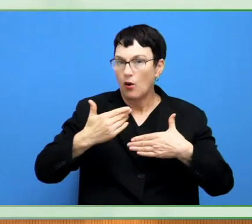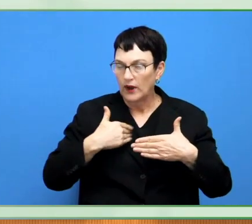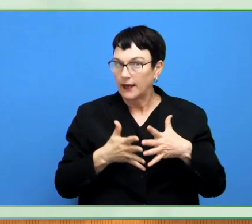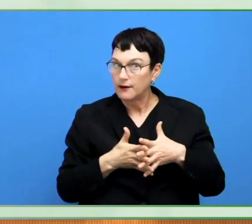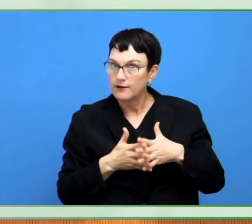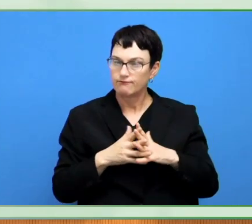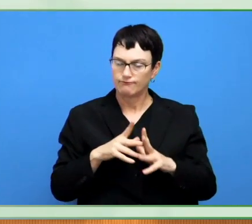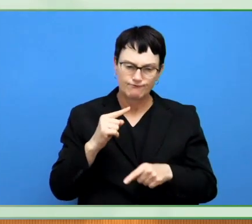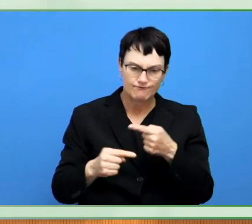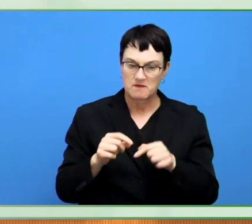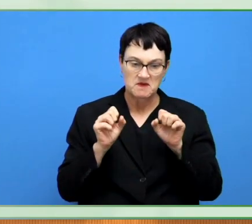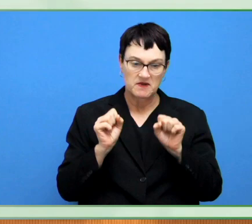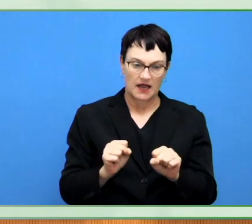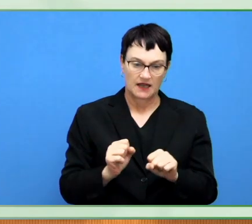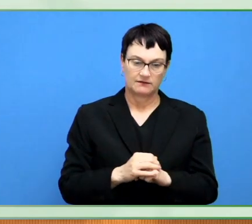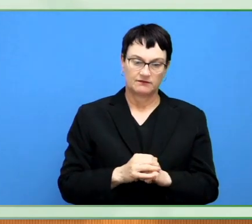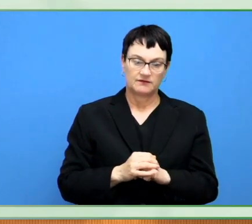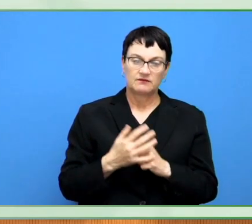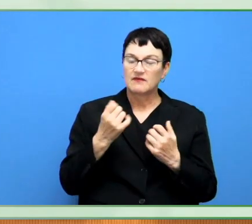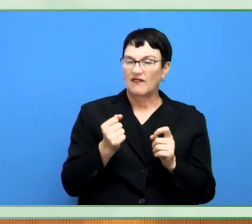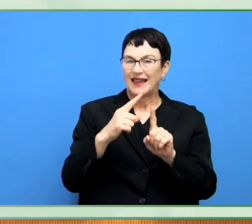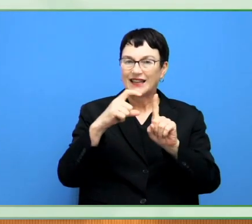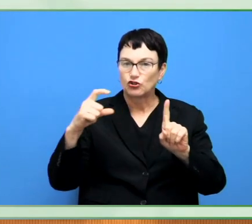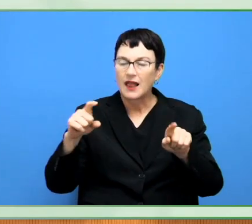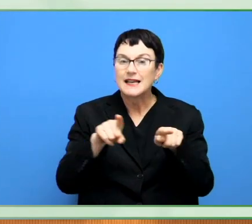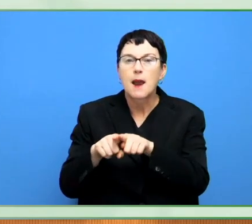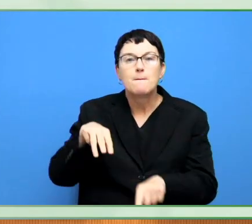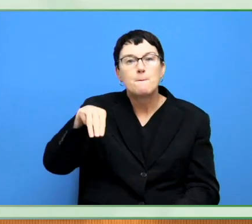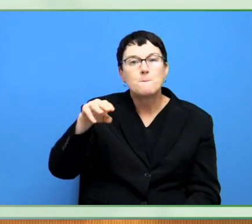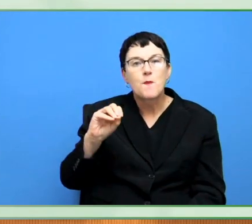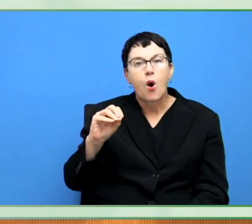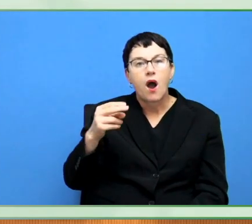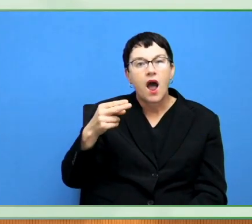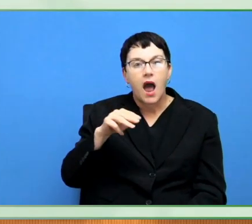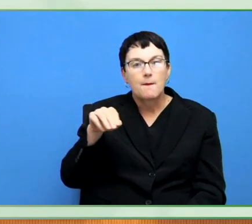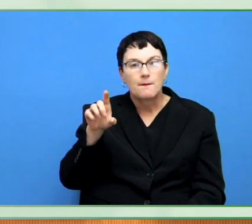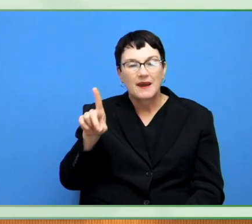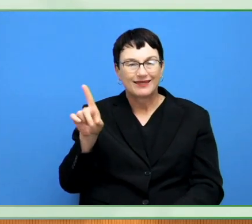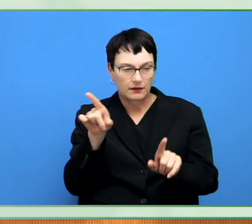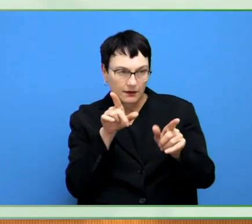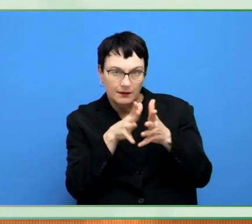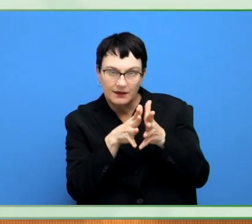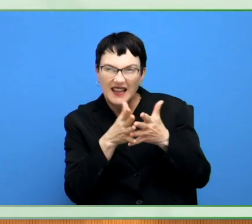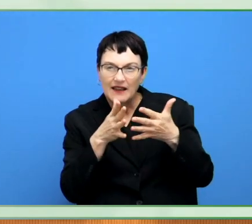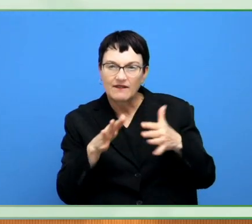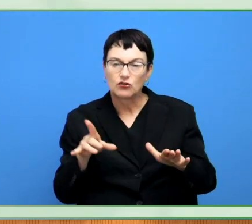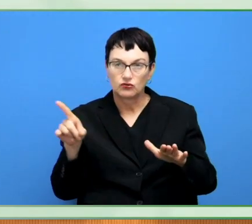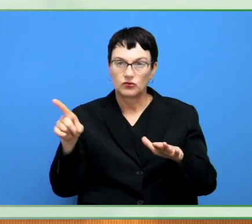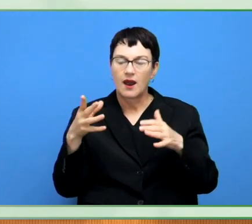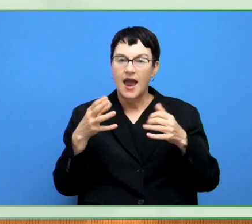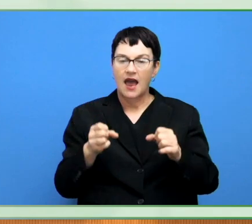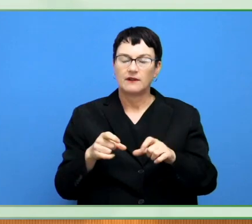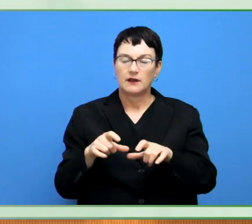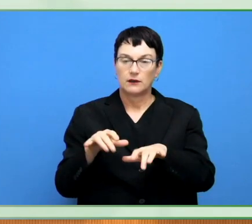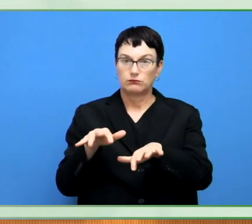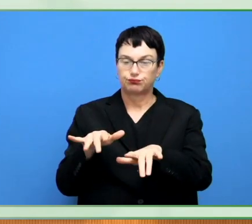as Mohammed, we use a 3D scan to have a digitalization of the amputated area. Then we have our own software where we get to create the entire